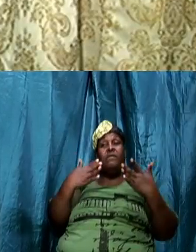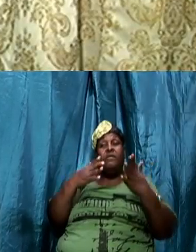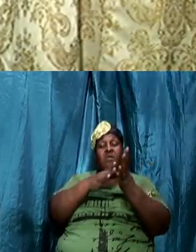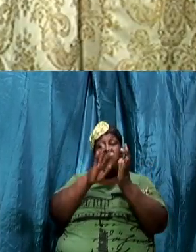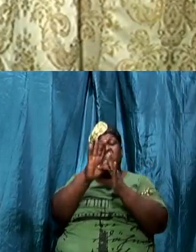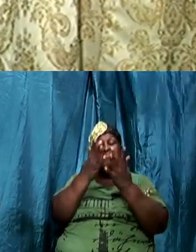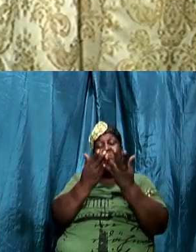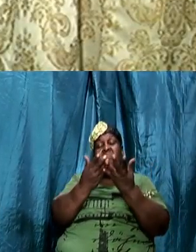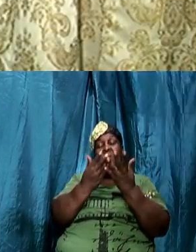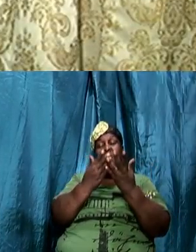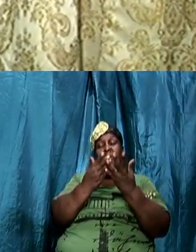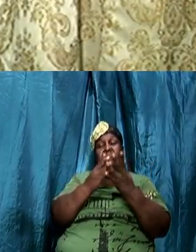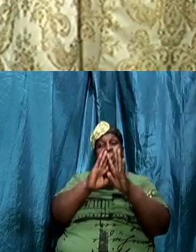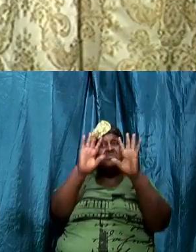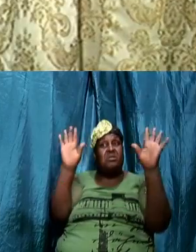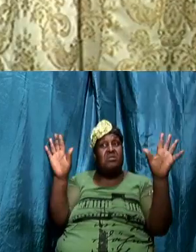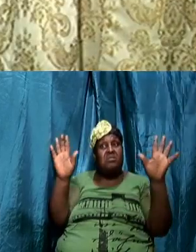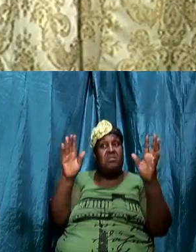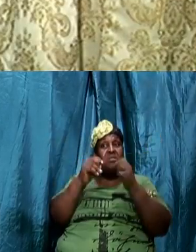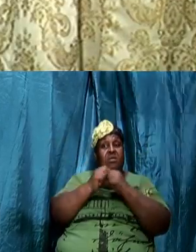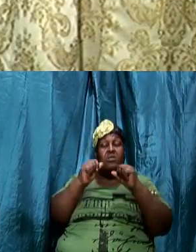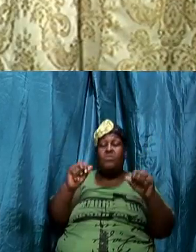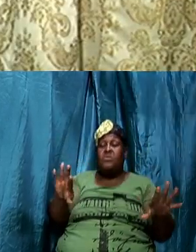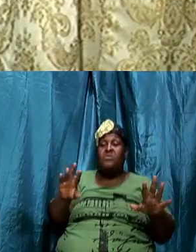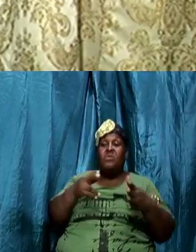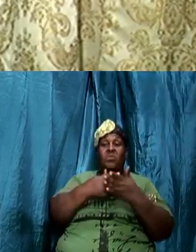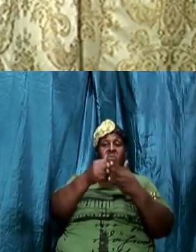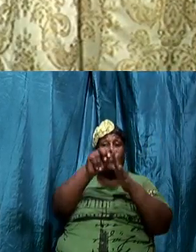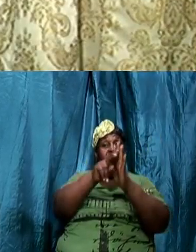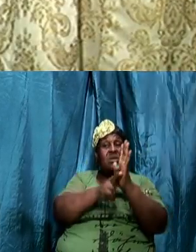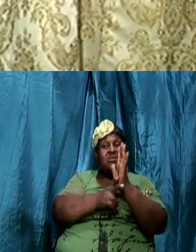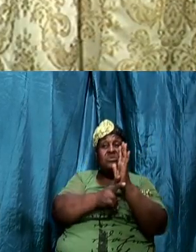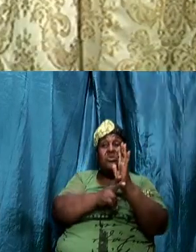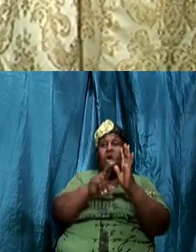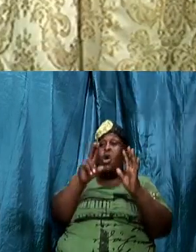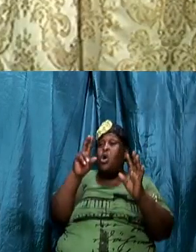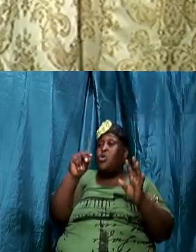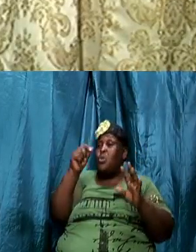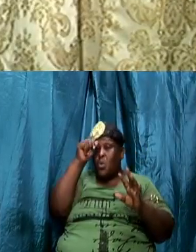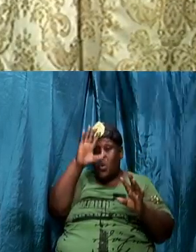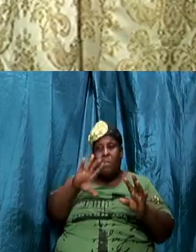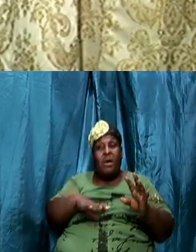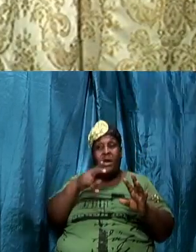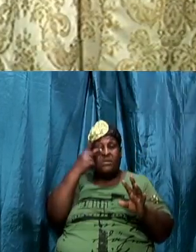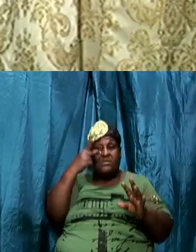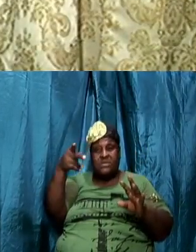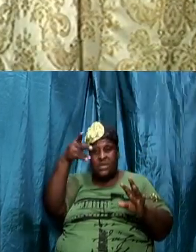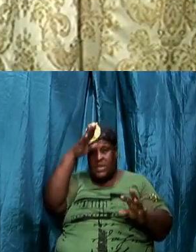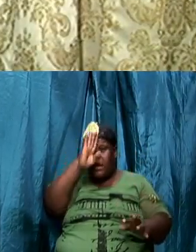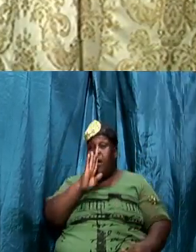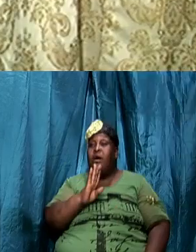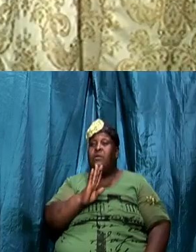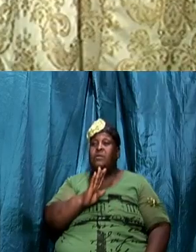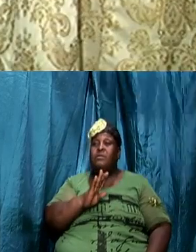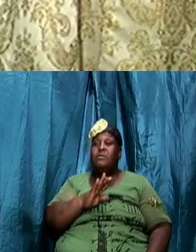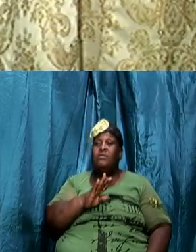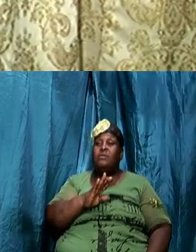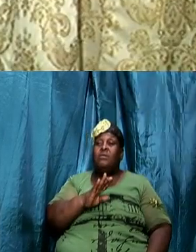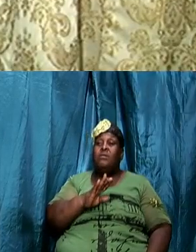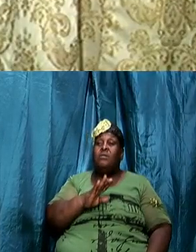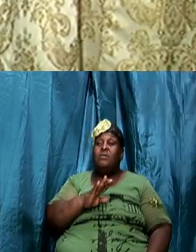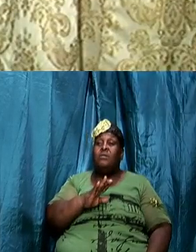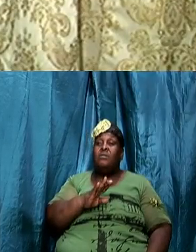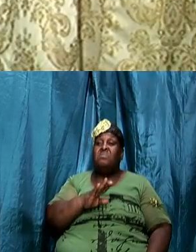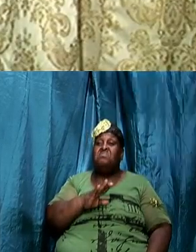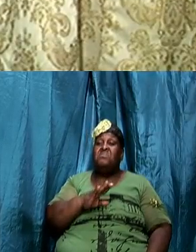without holiness, no man shall see the Lord. And it is not onerous. It is not a weight